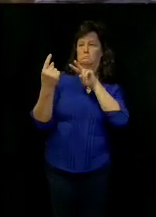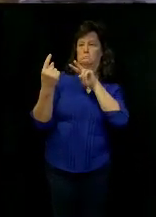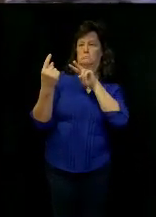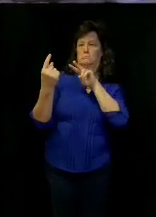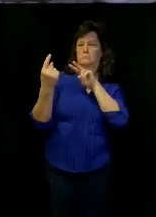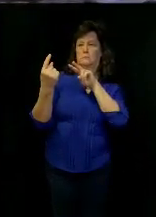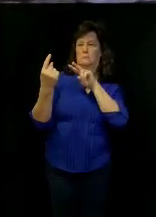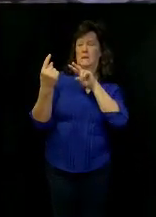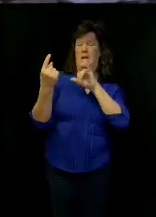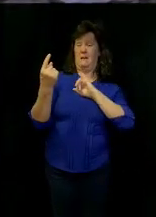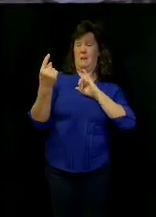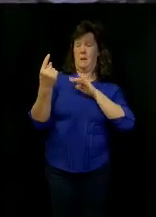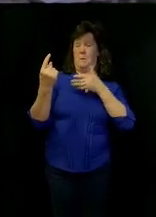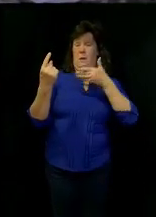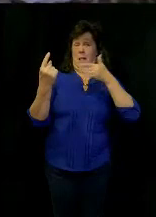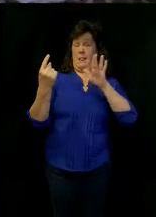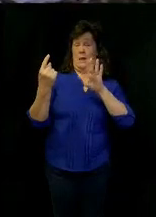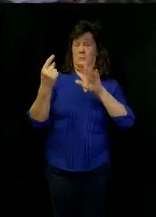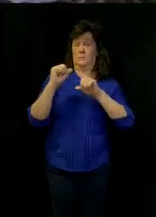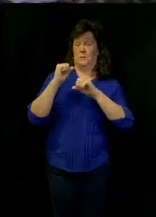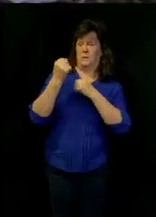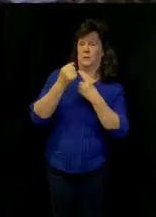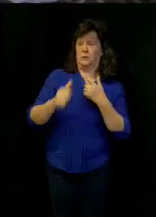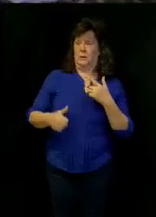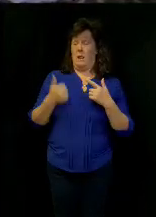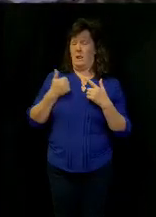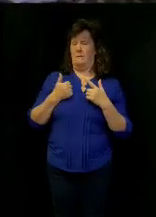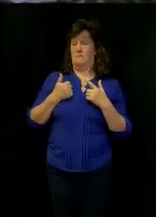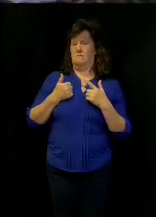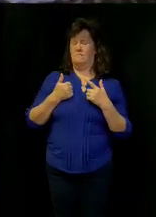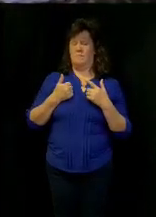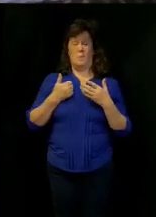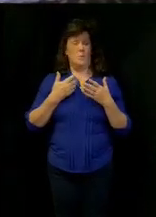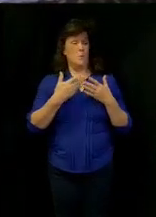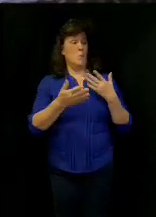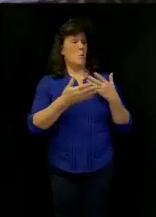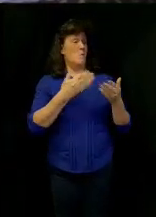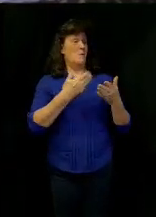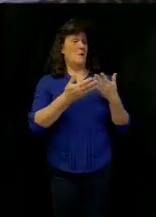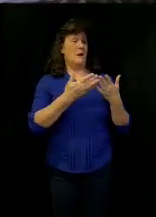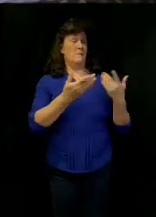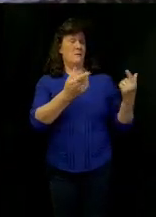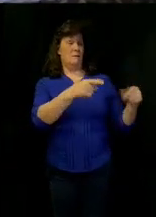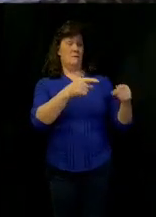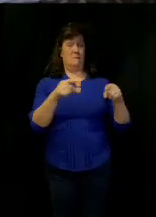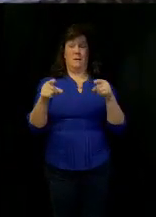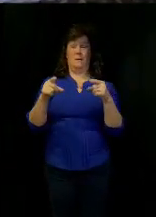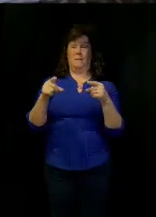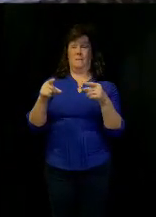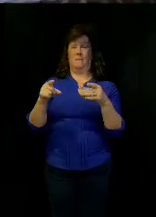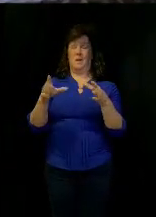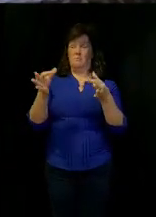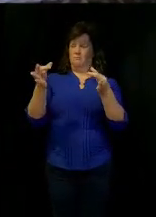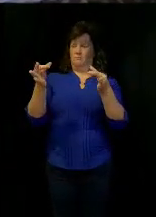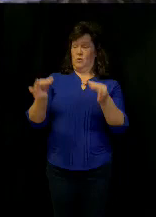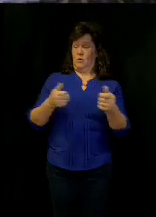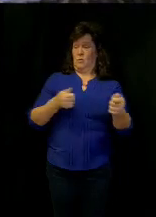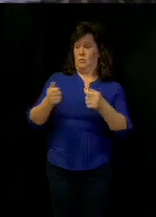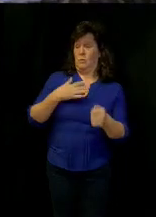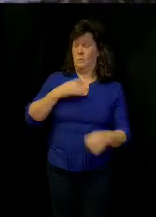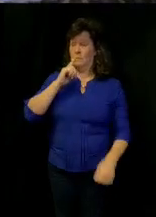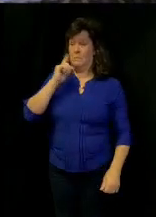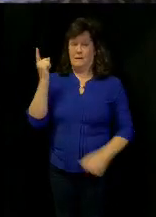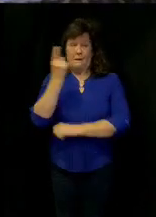going to let the circumstances of life, I don't know what they are, whatever they are, am I going to let that thing determine my day, how I